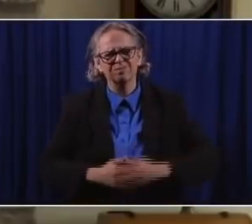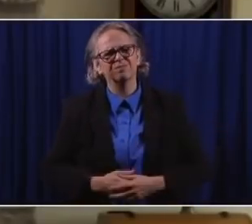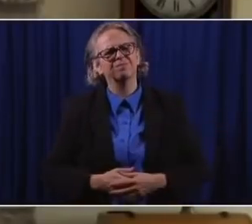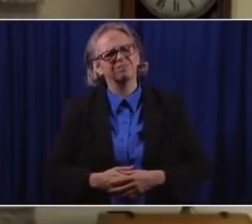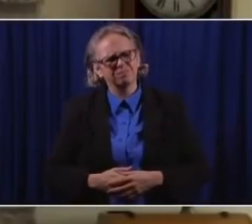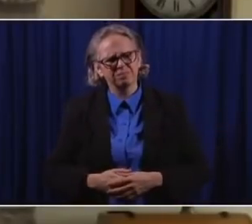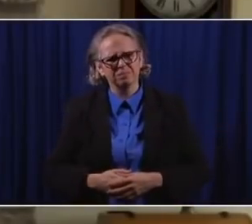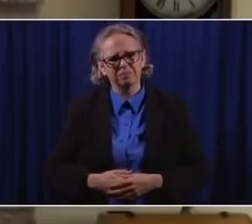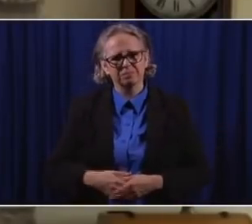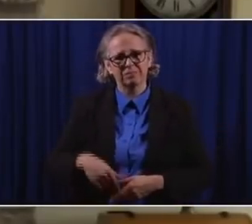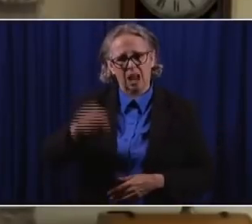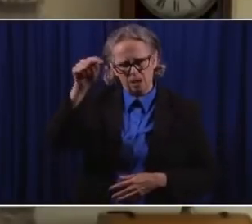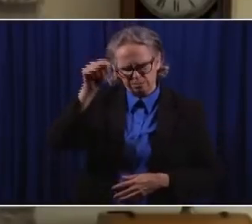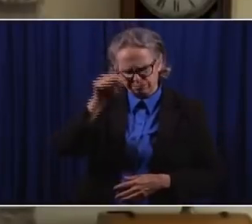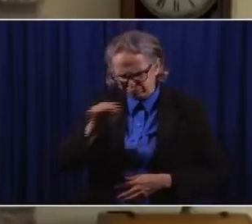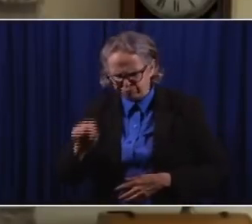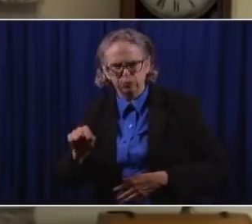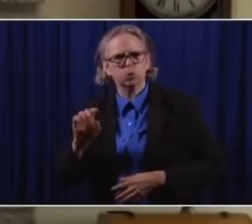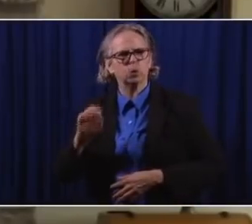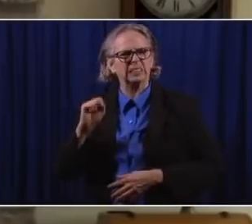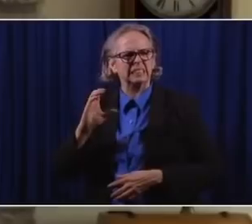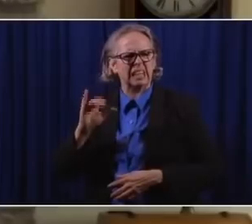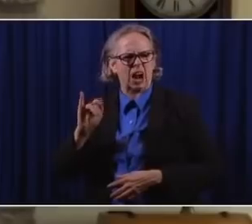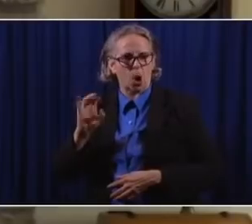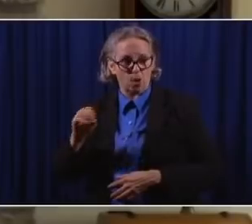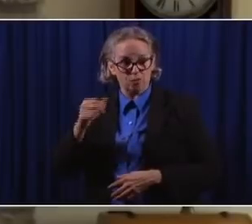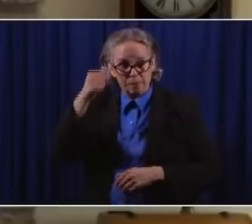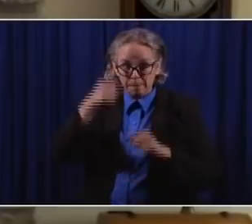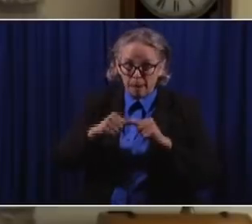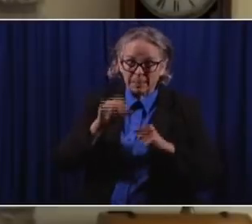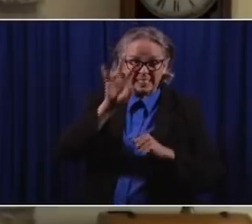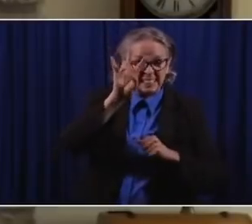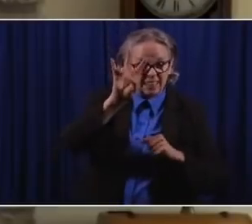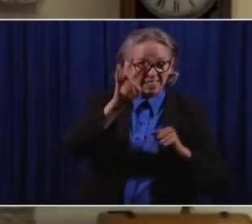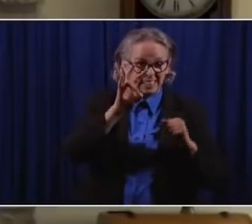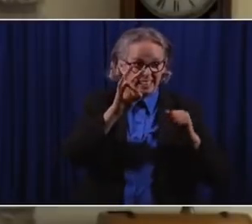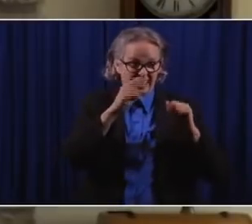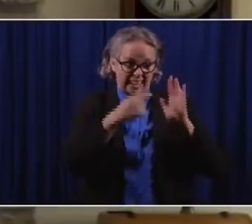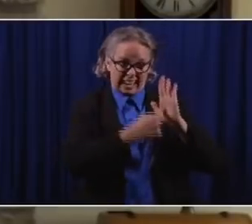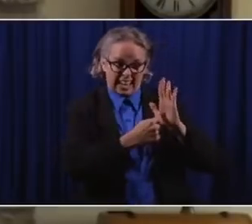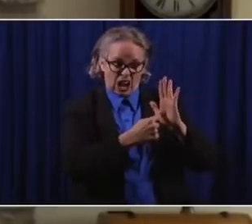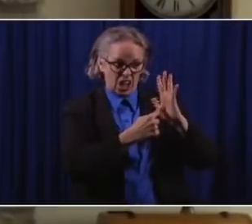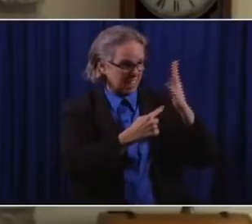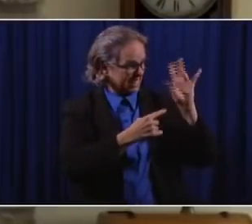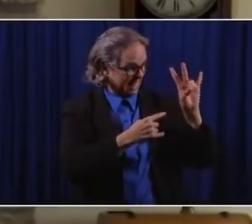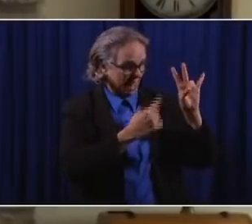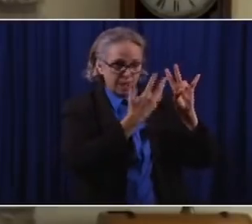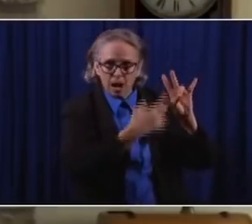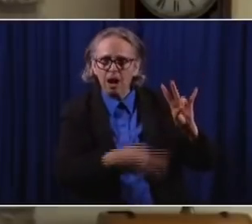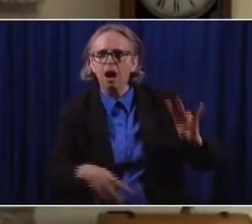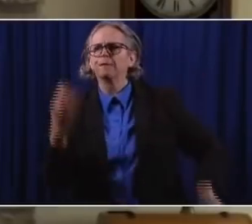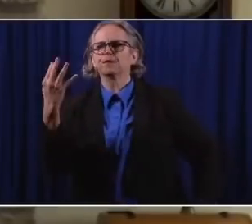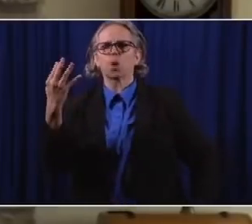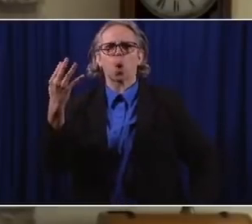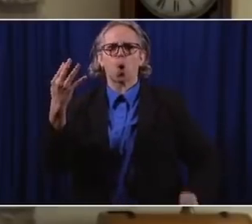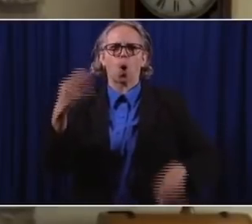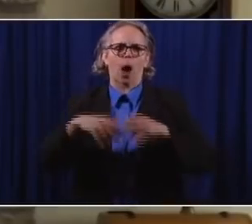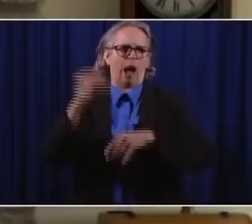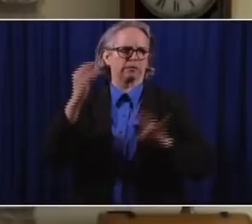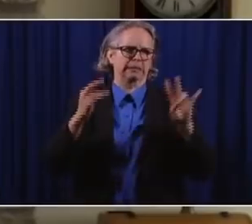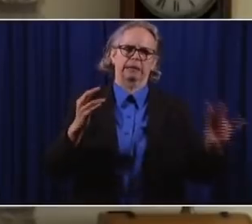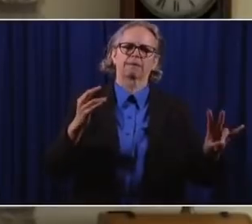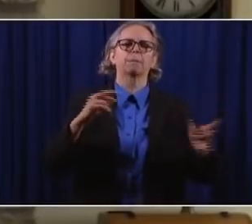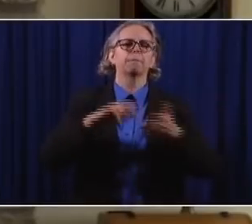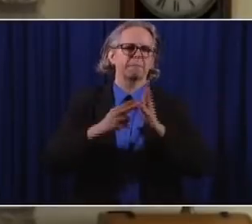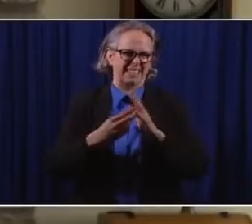this week. The county has had 64 new cases during the past 2 weeks. That compares to a total of